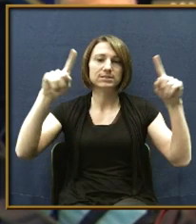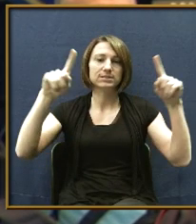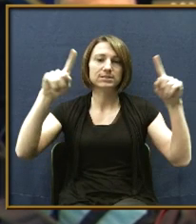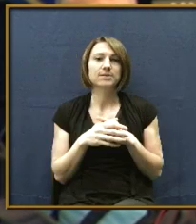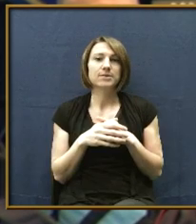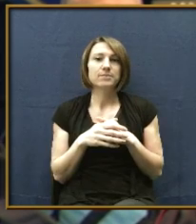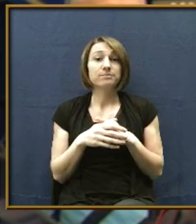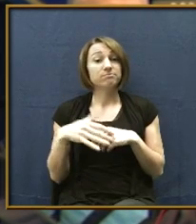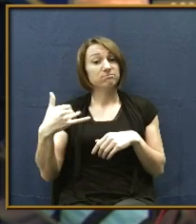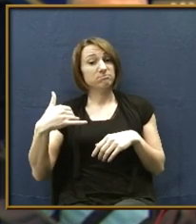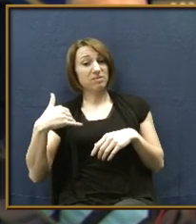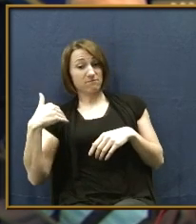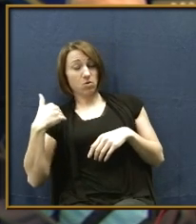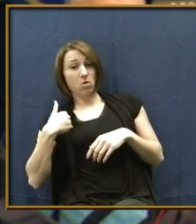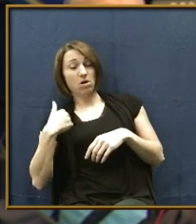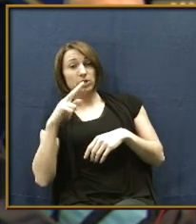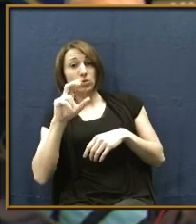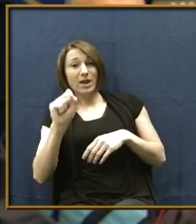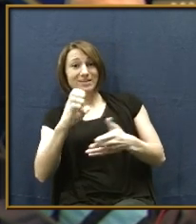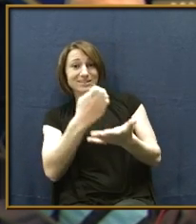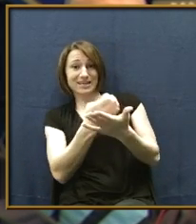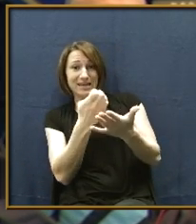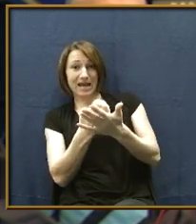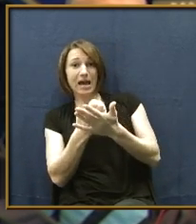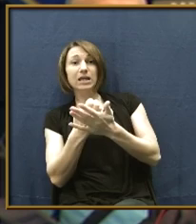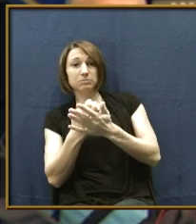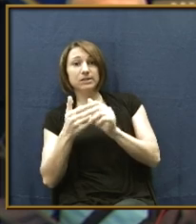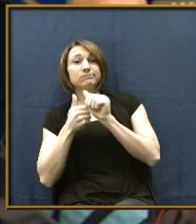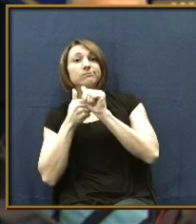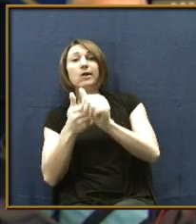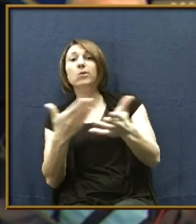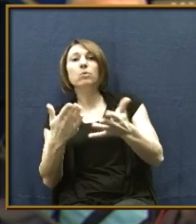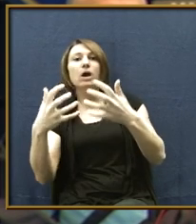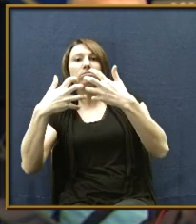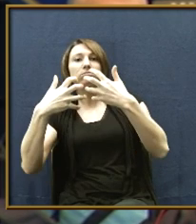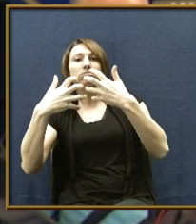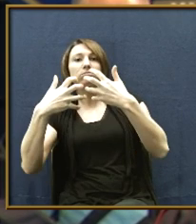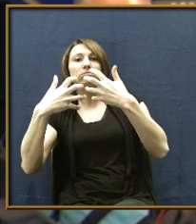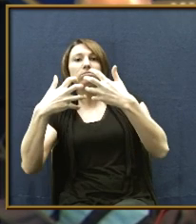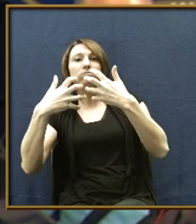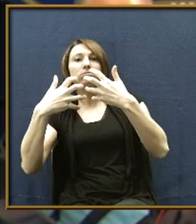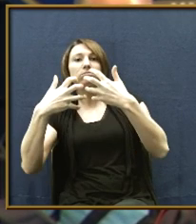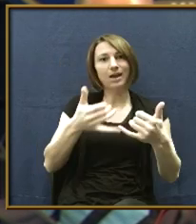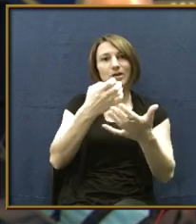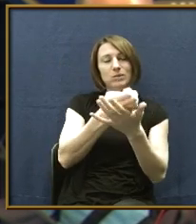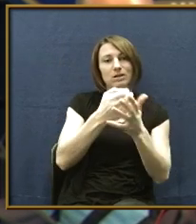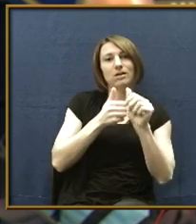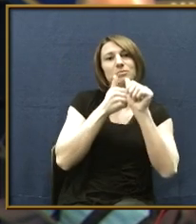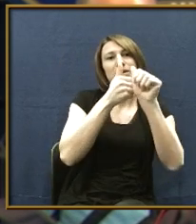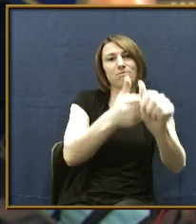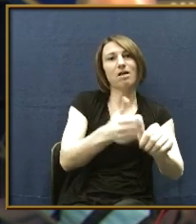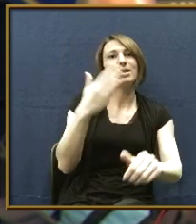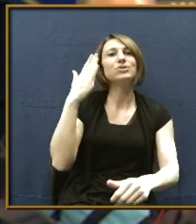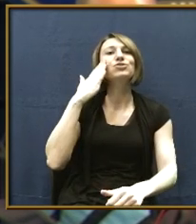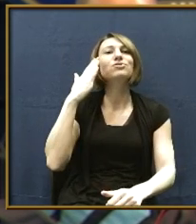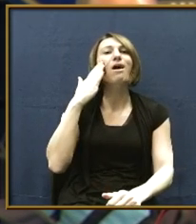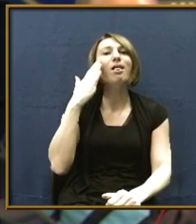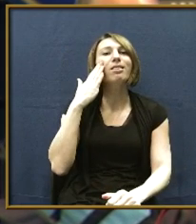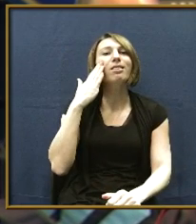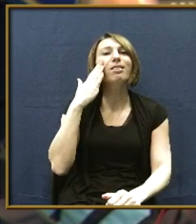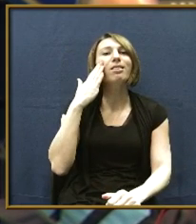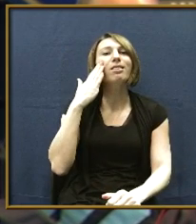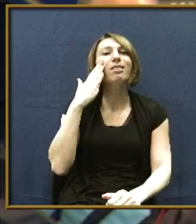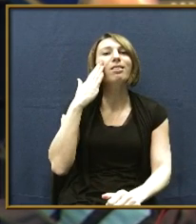it has been transformed from a manufacturing-based economy economy, and the importance